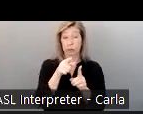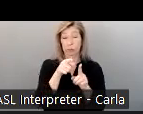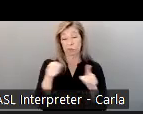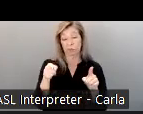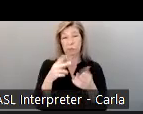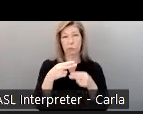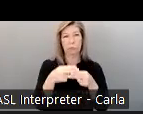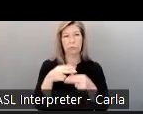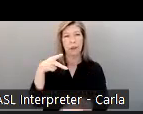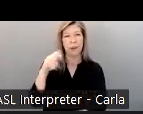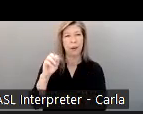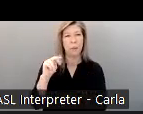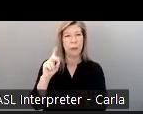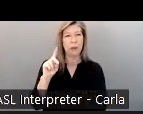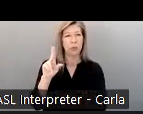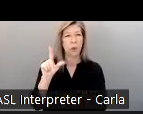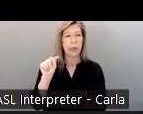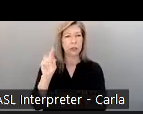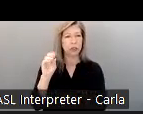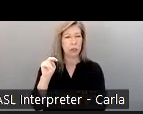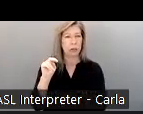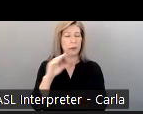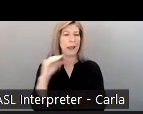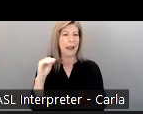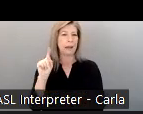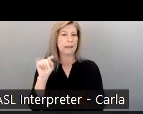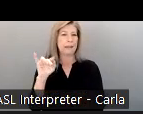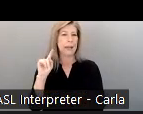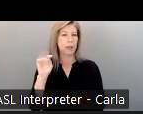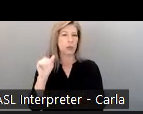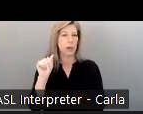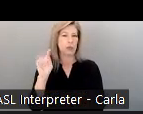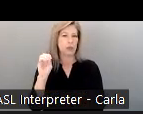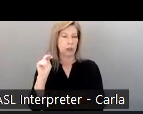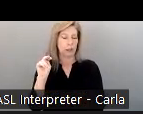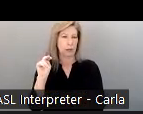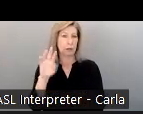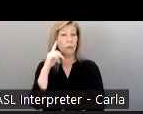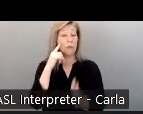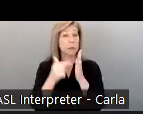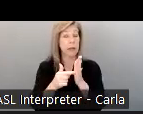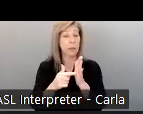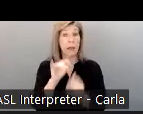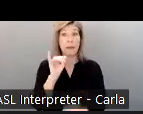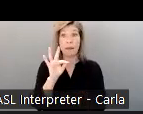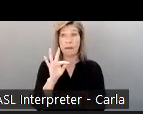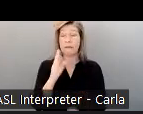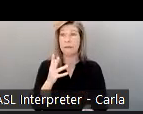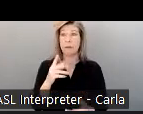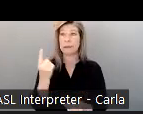basically, it's the understanding that when we talk about heavy topics such as trauma, vicarious